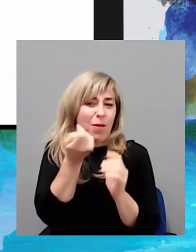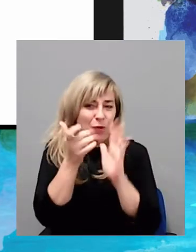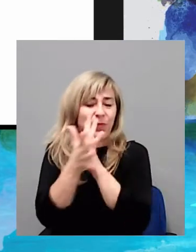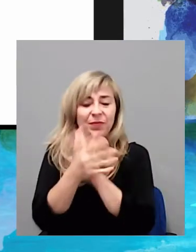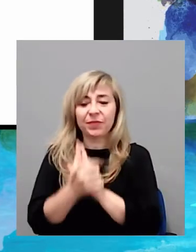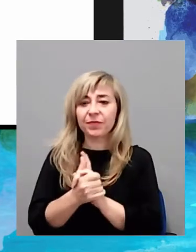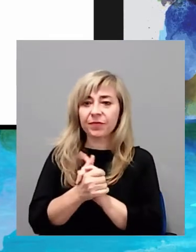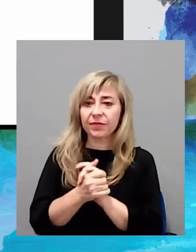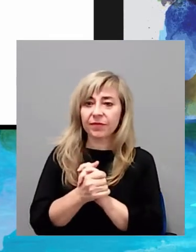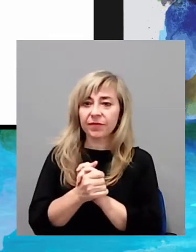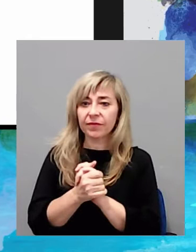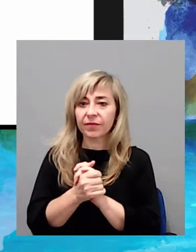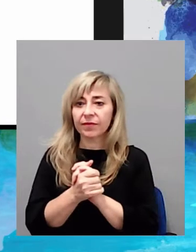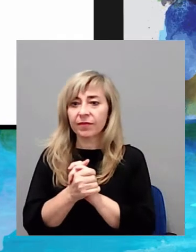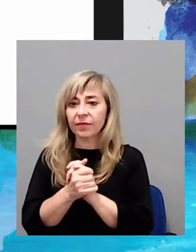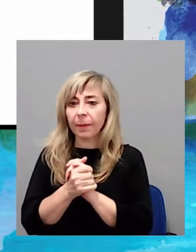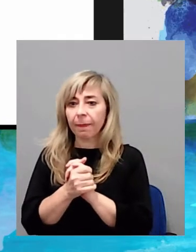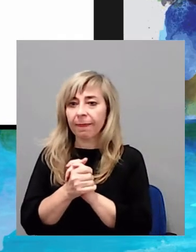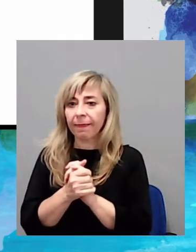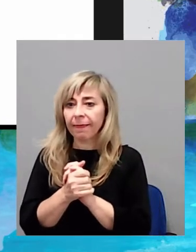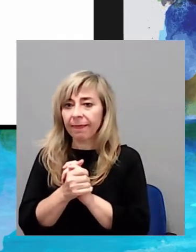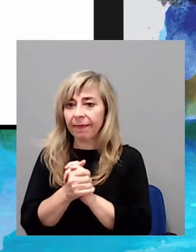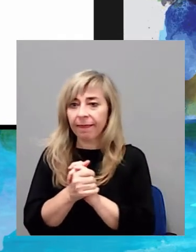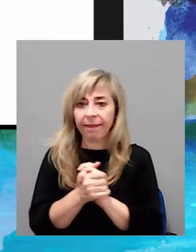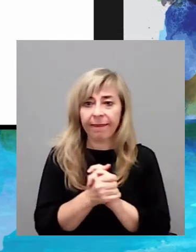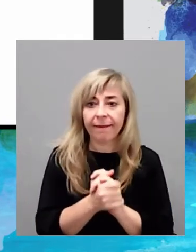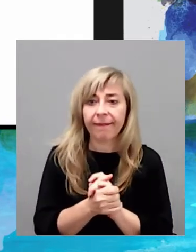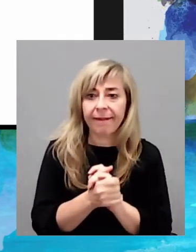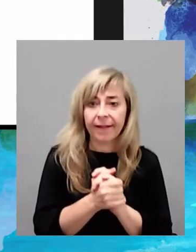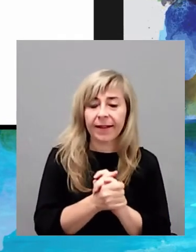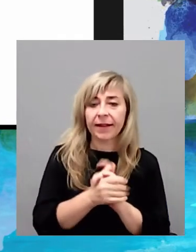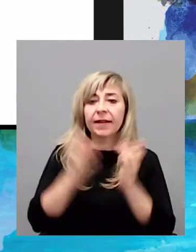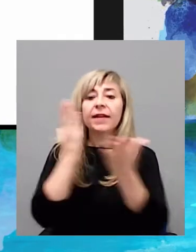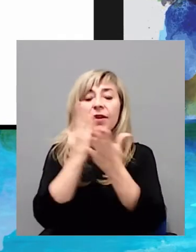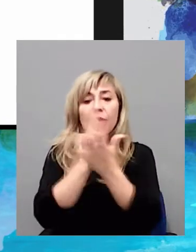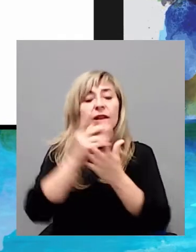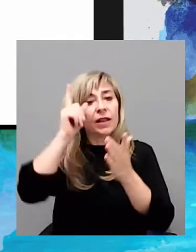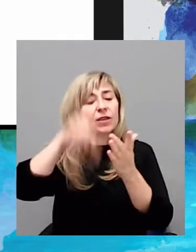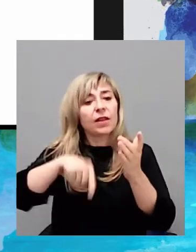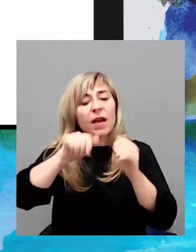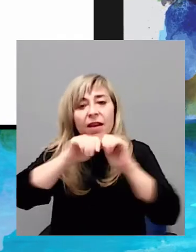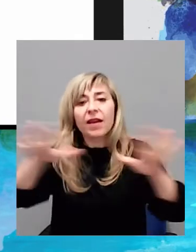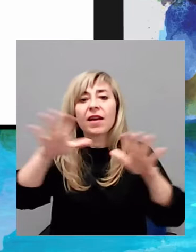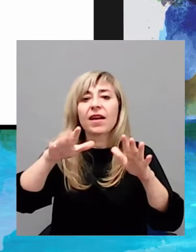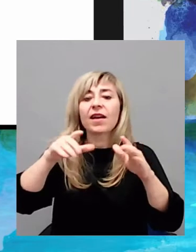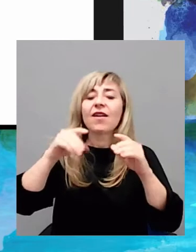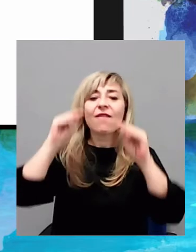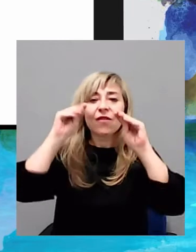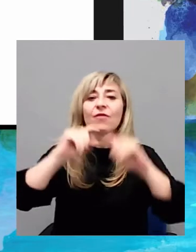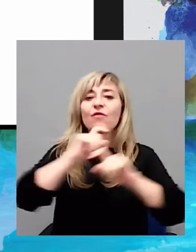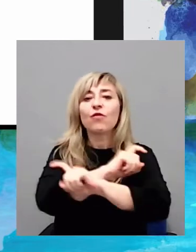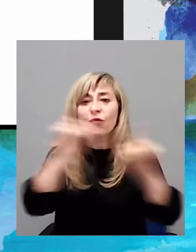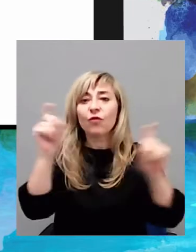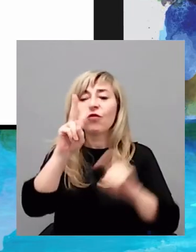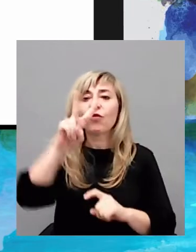Now, the courses have had an impact because they were selected by the state the